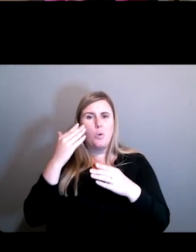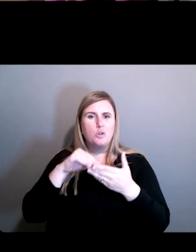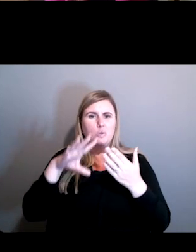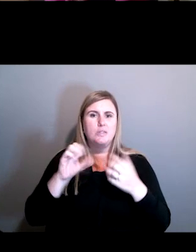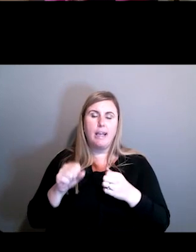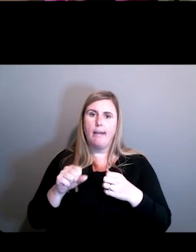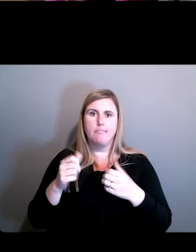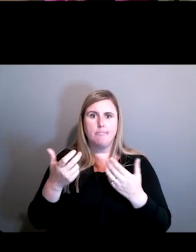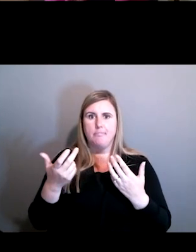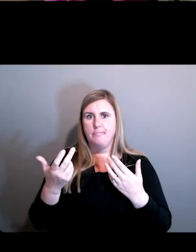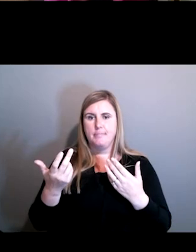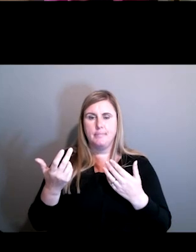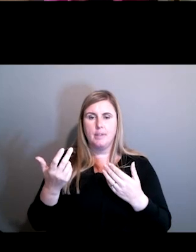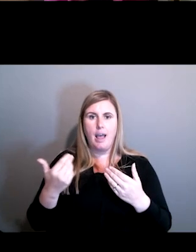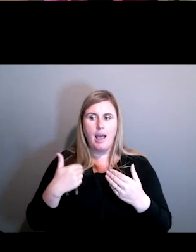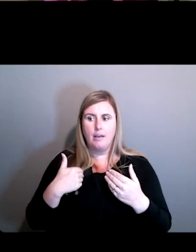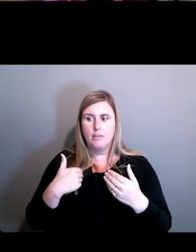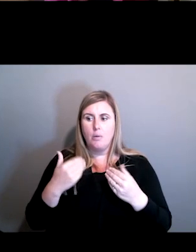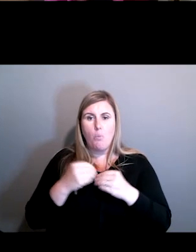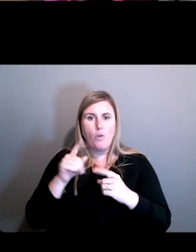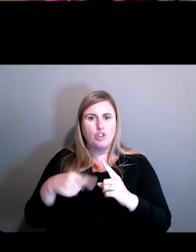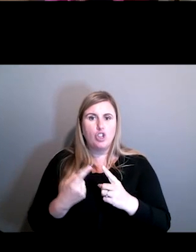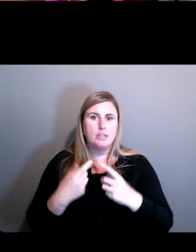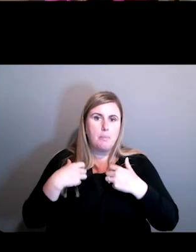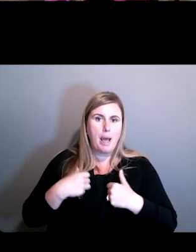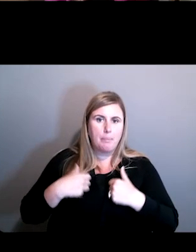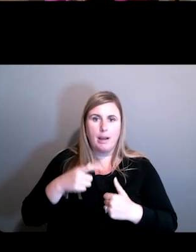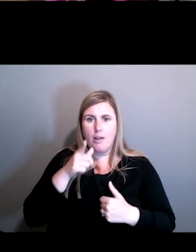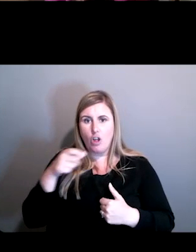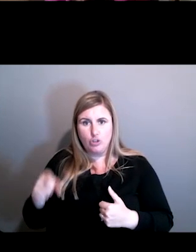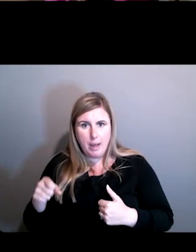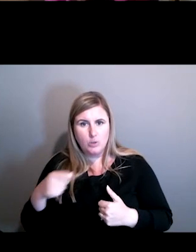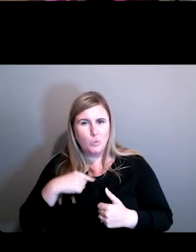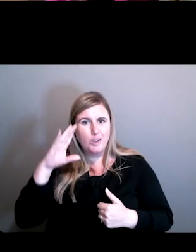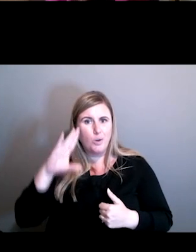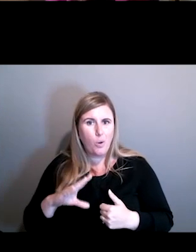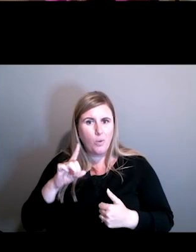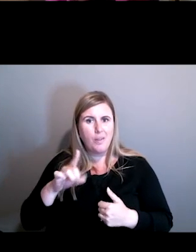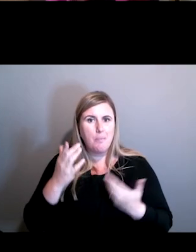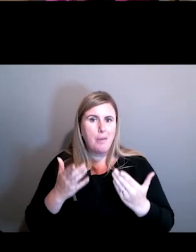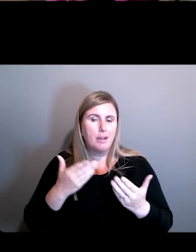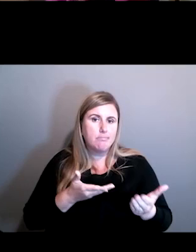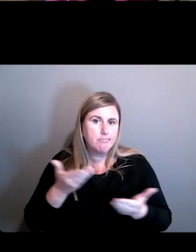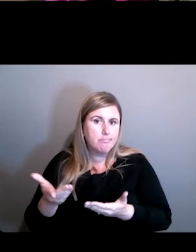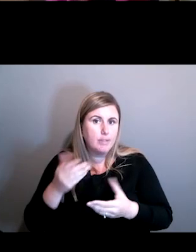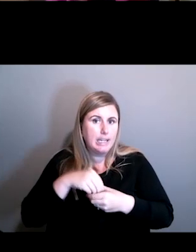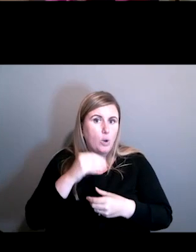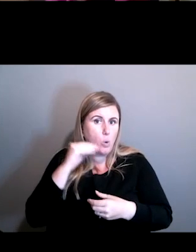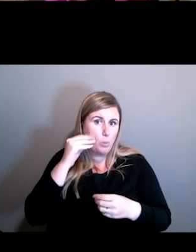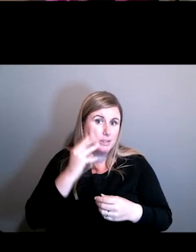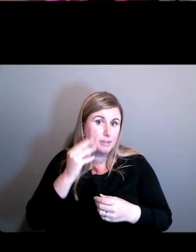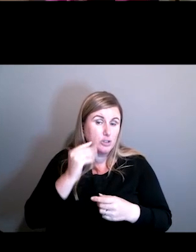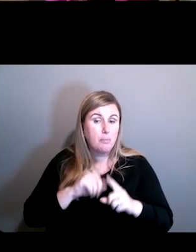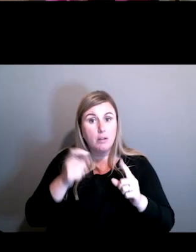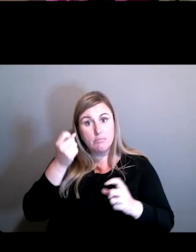can come more than with just their backpacks and lunch pails. We know that they may carry in home experiences. However,